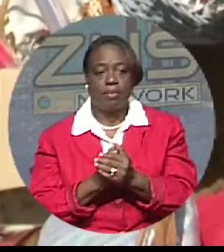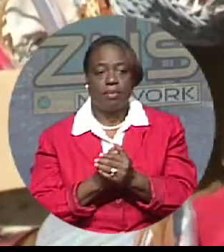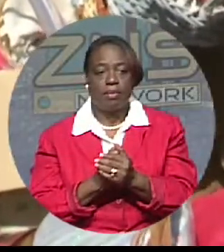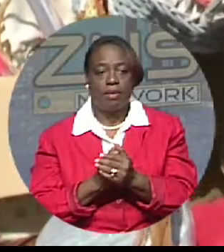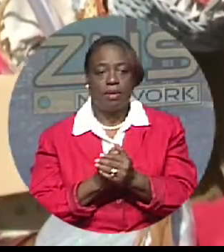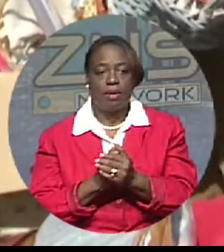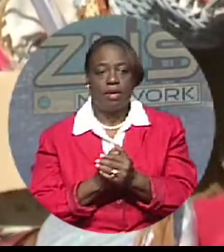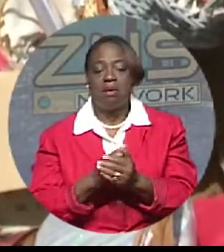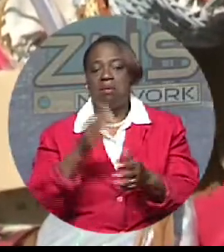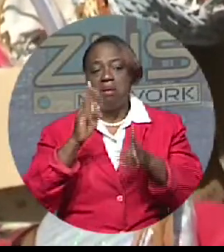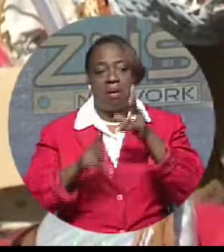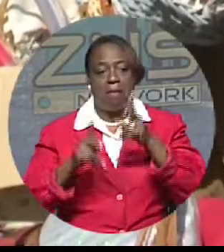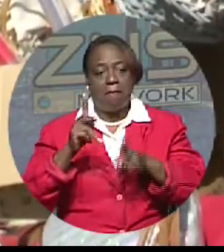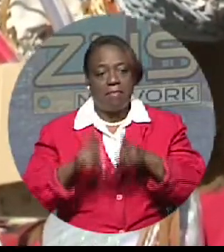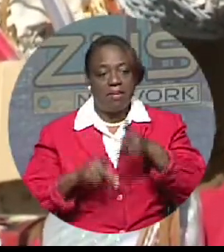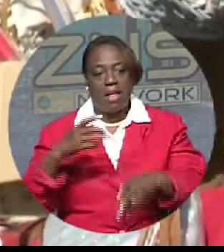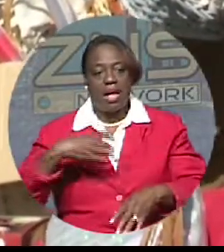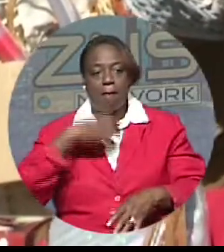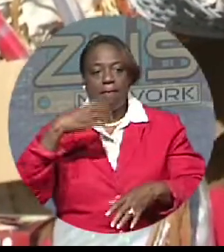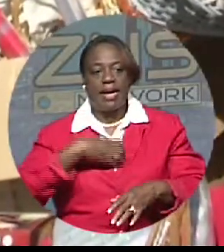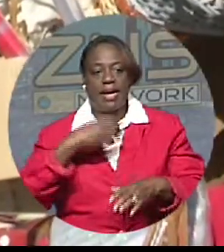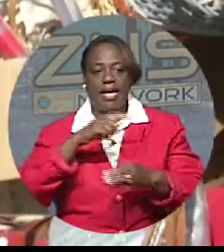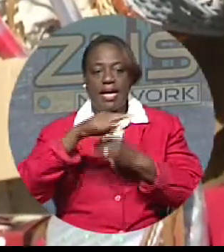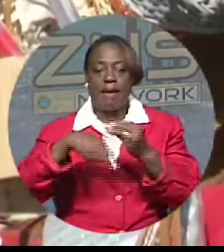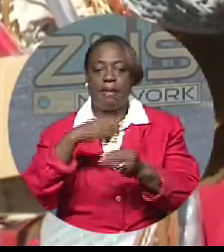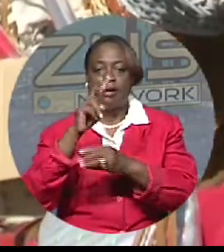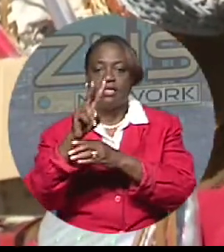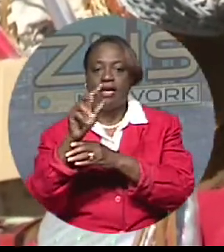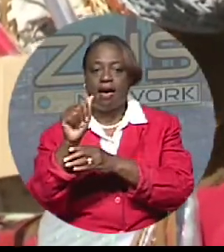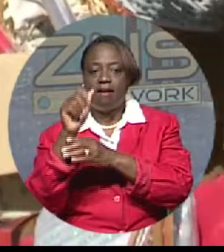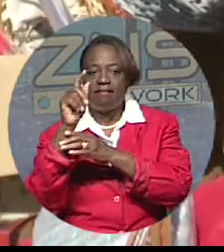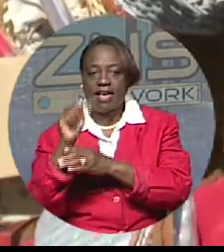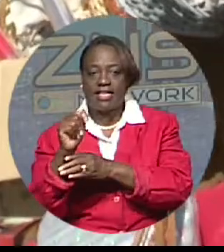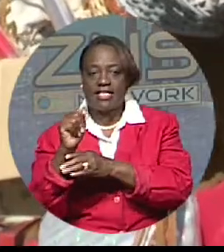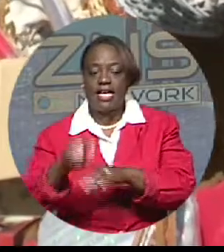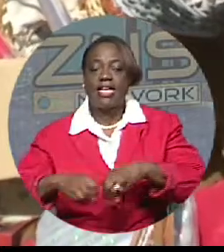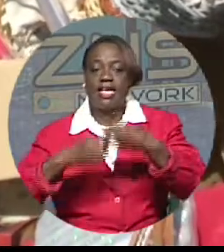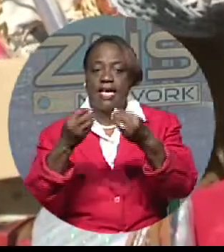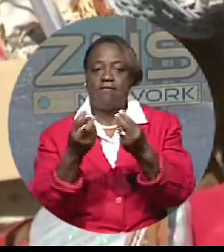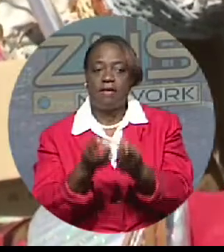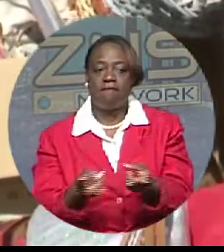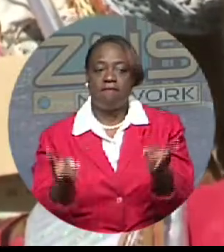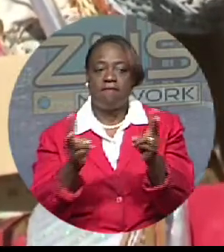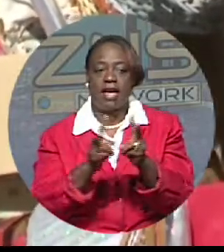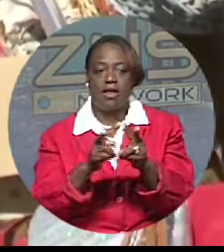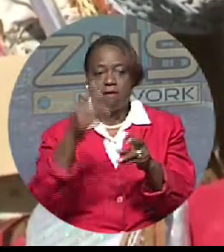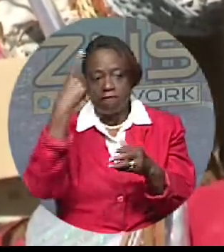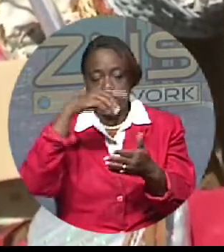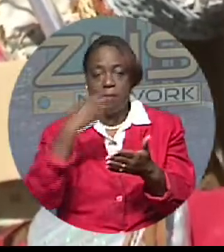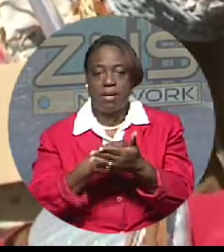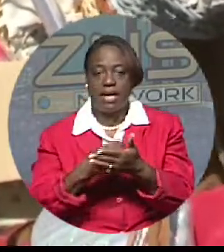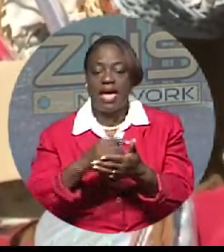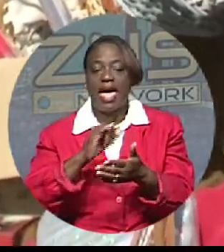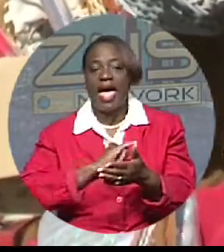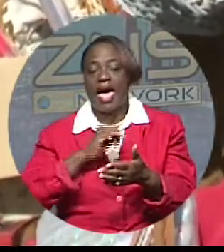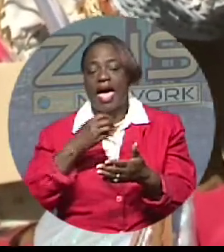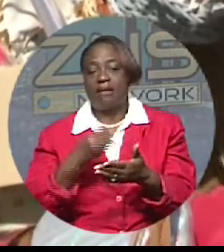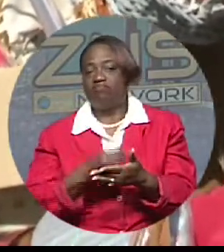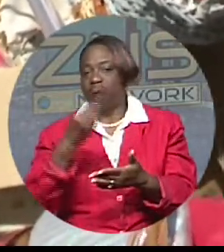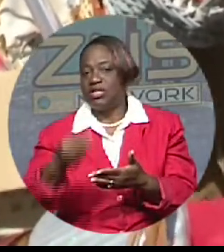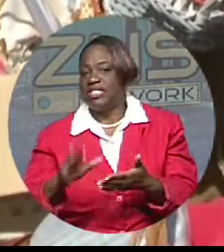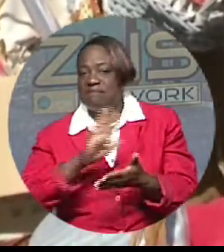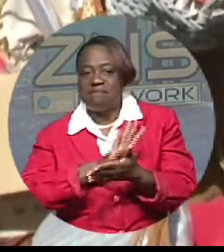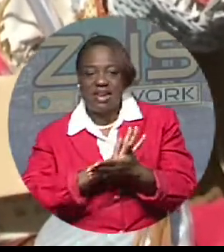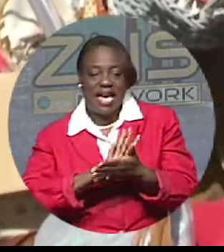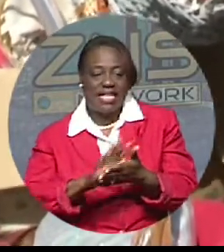about VAT, and so to give them value for their money, I bought a lot of nice stuff, like Victoria's Secret, Bath